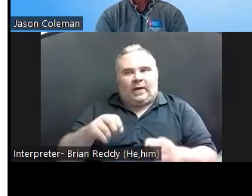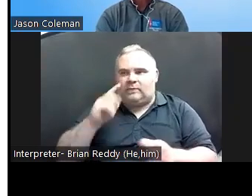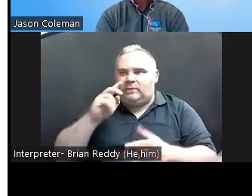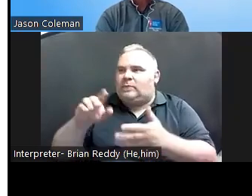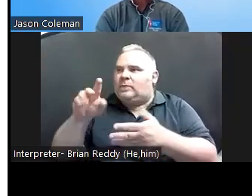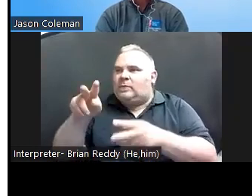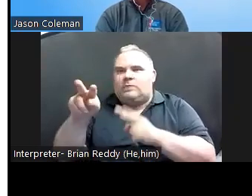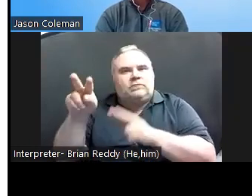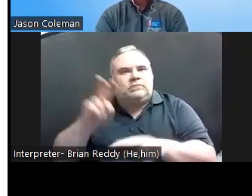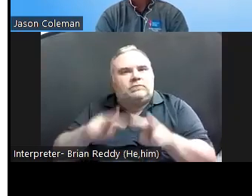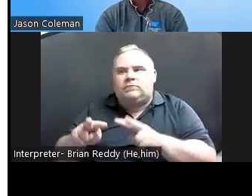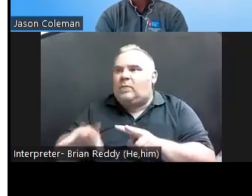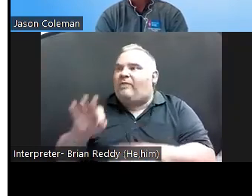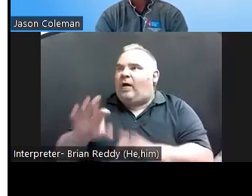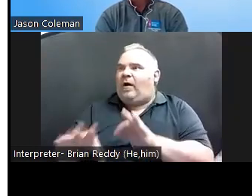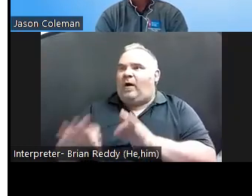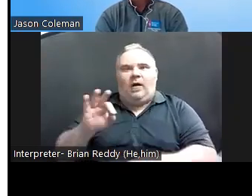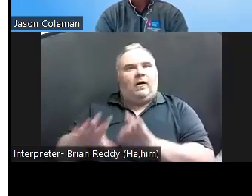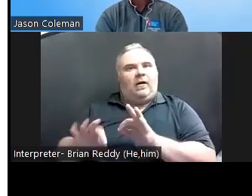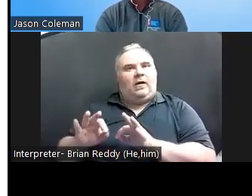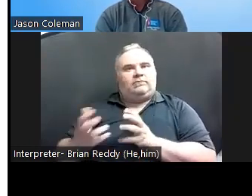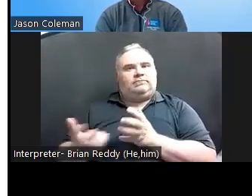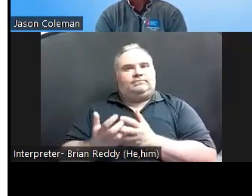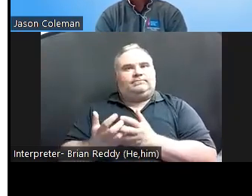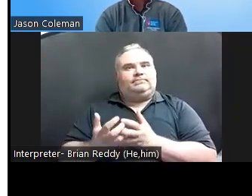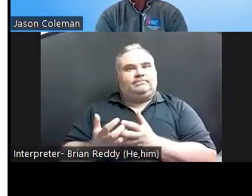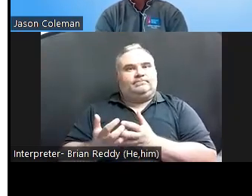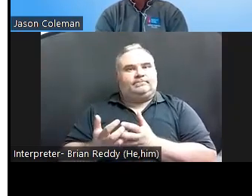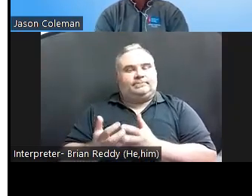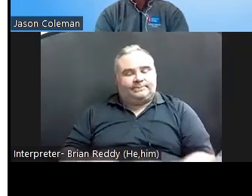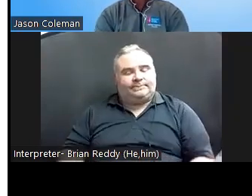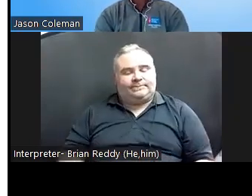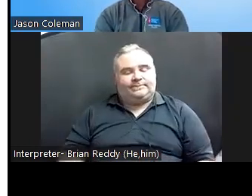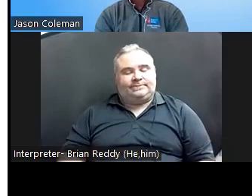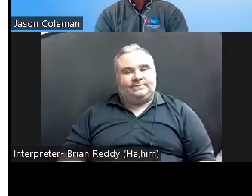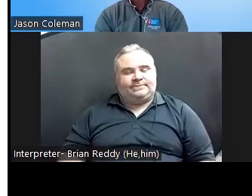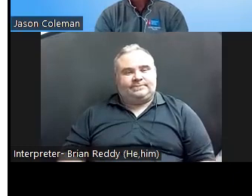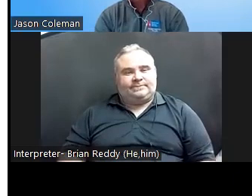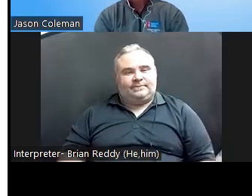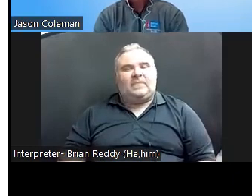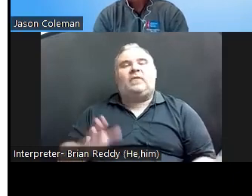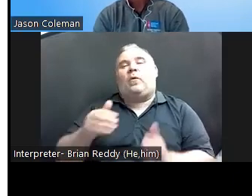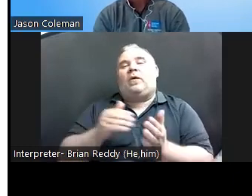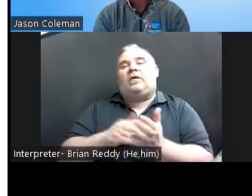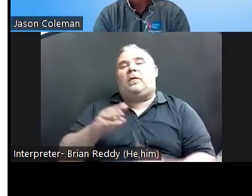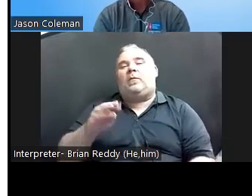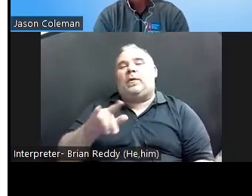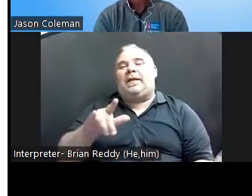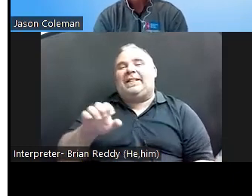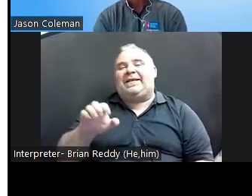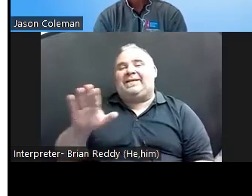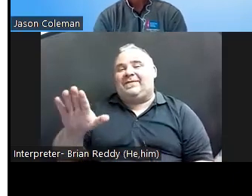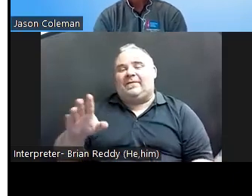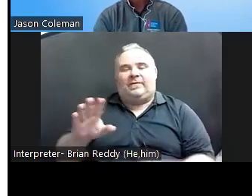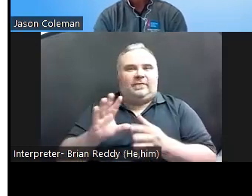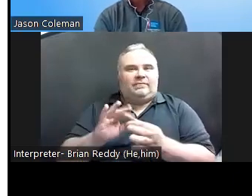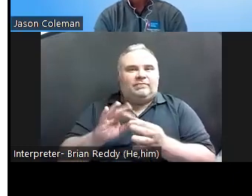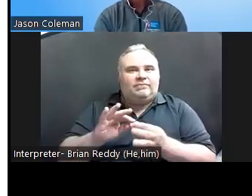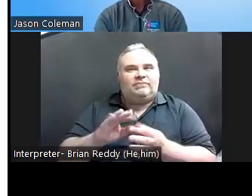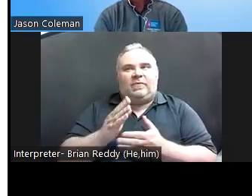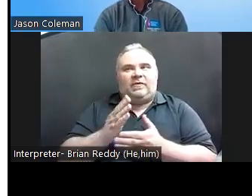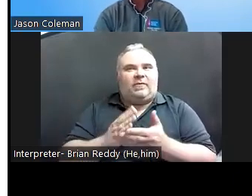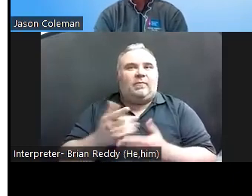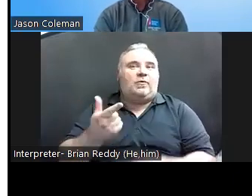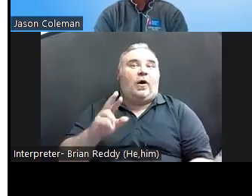find resources that are useful to them. Dr. Mohile talked about some